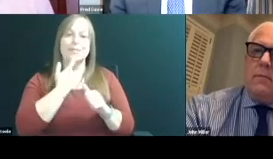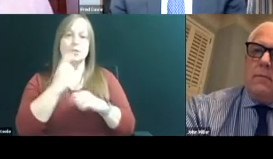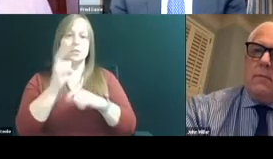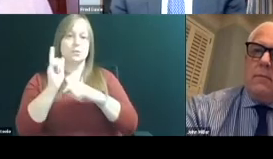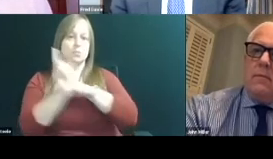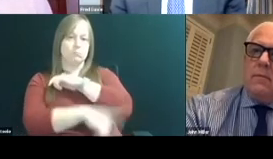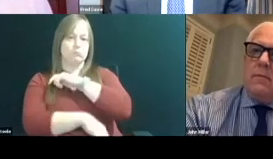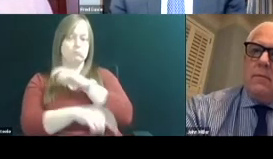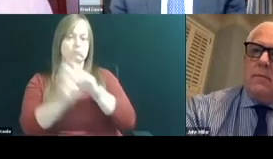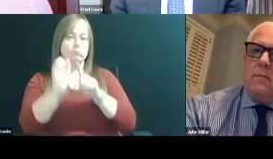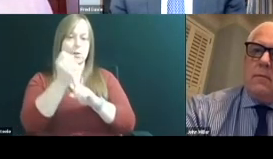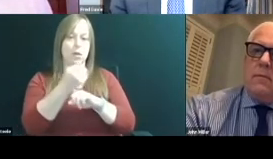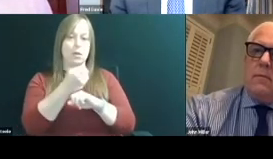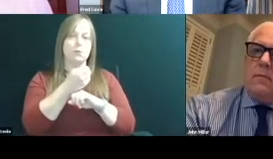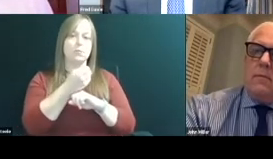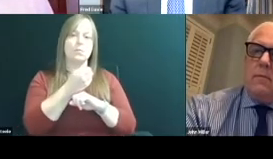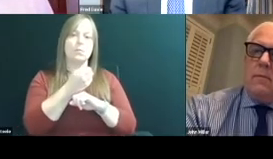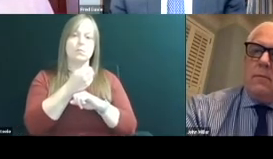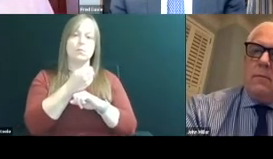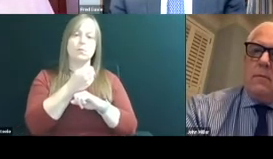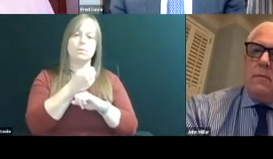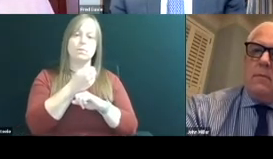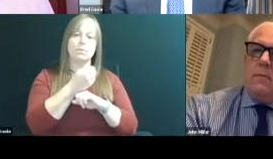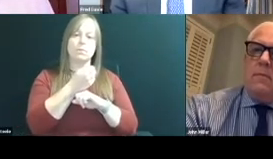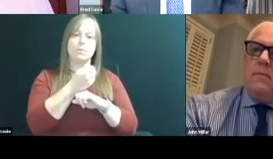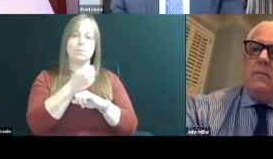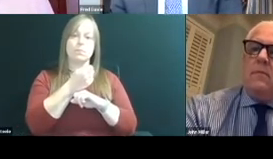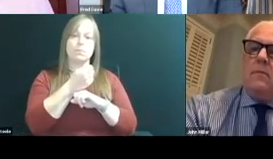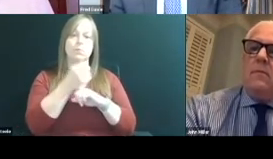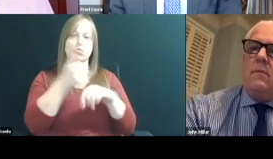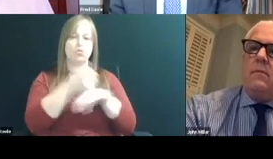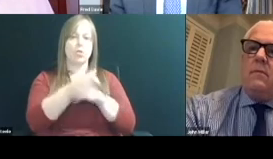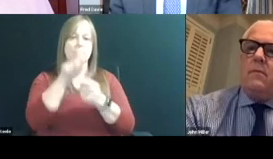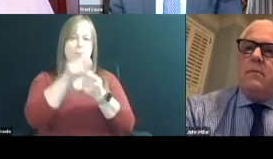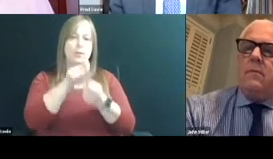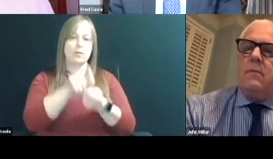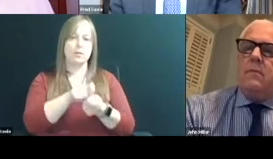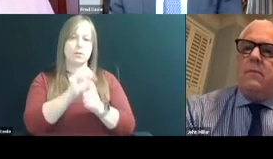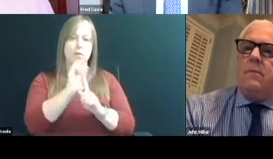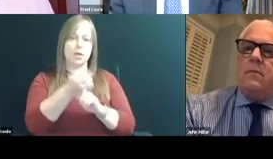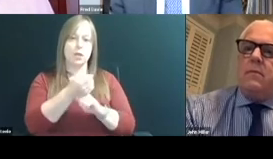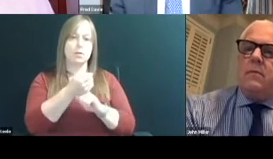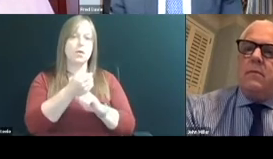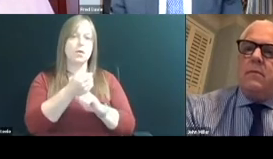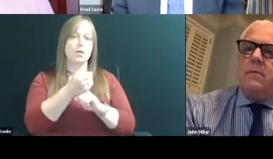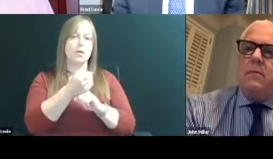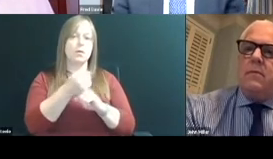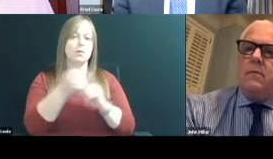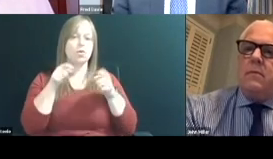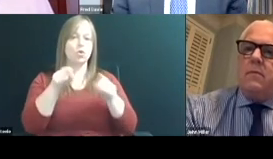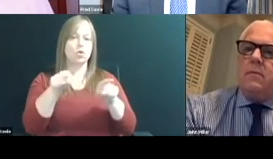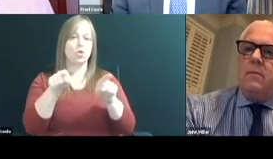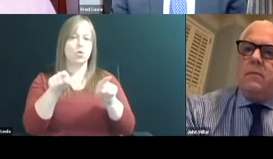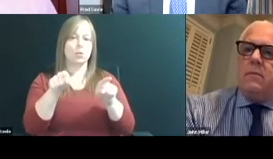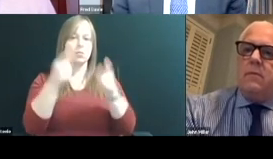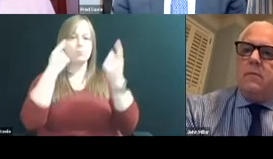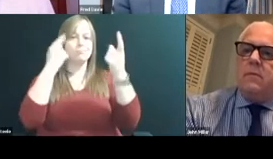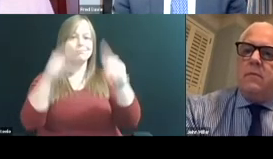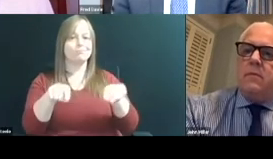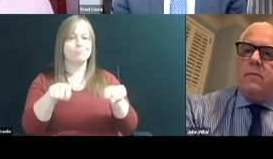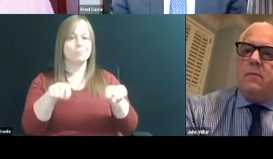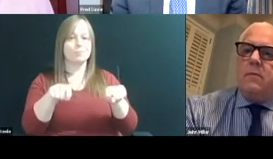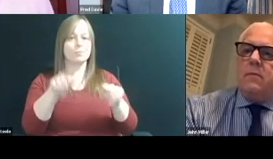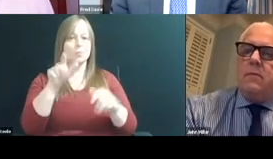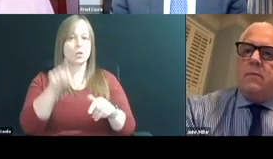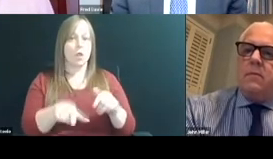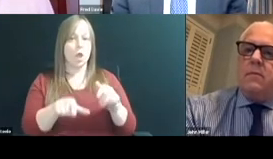cases, the charges and specification cases, the concurrence rate was woefully